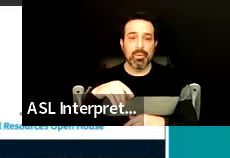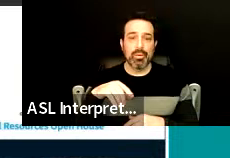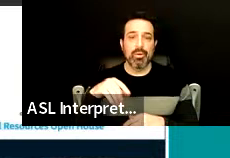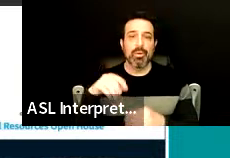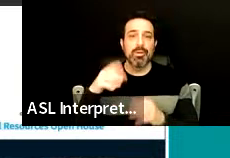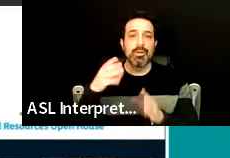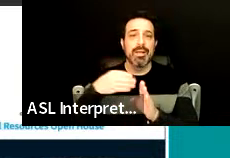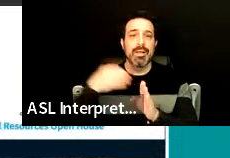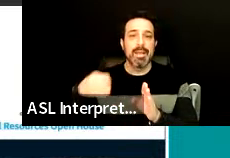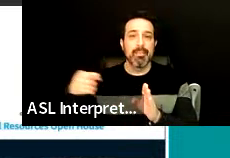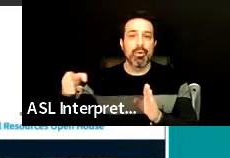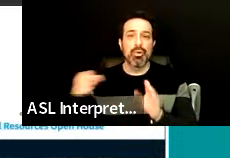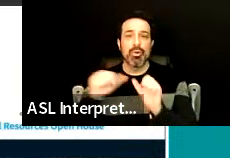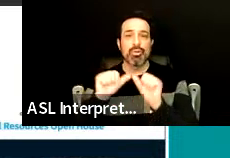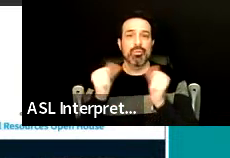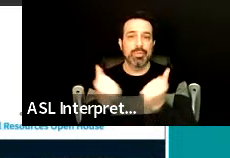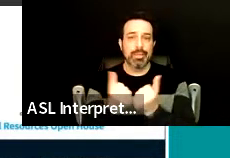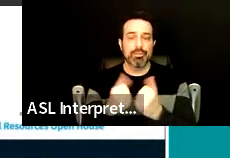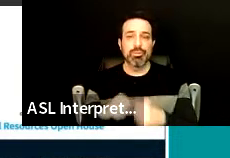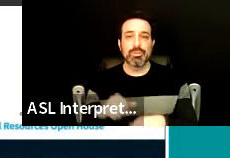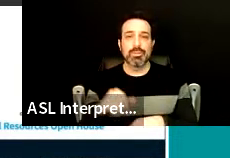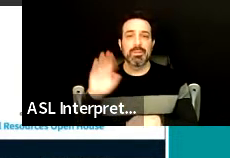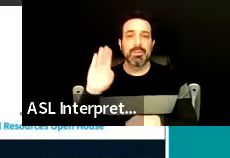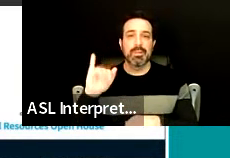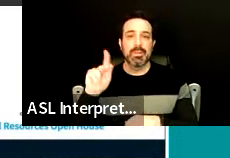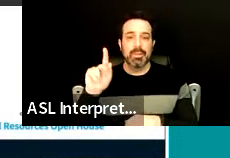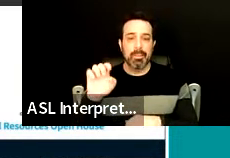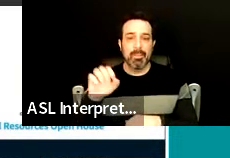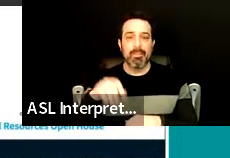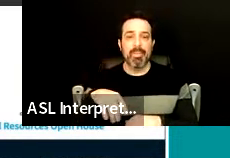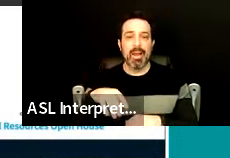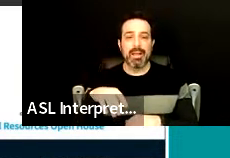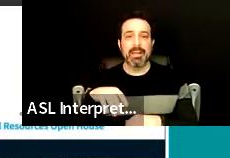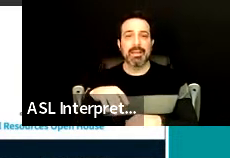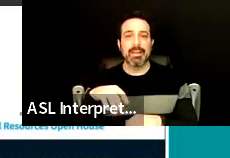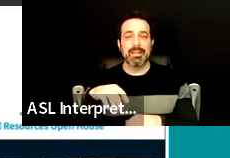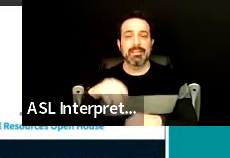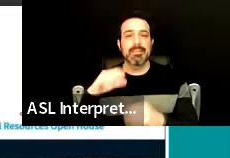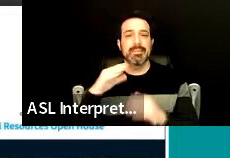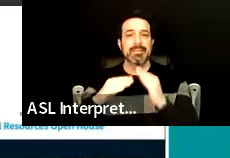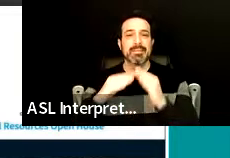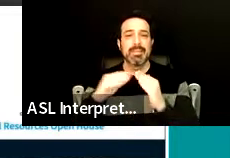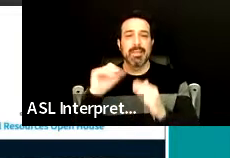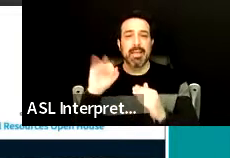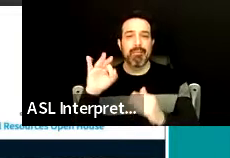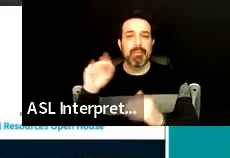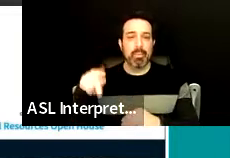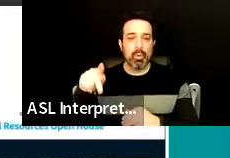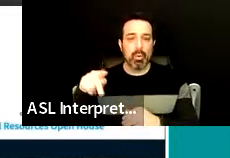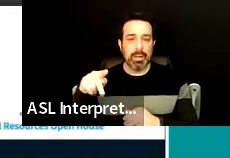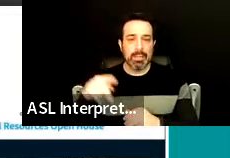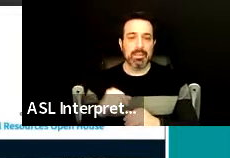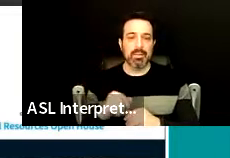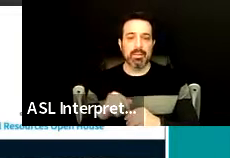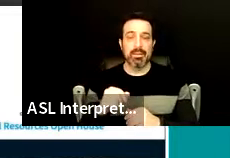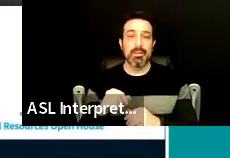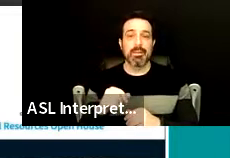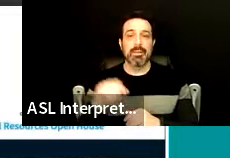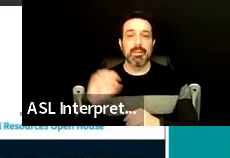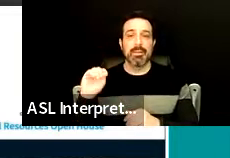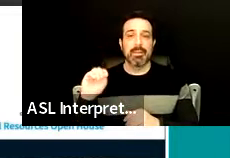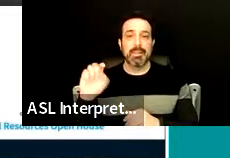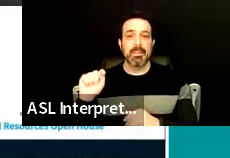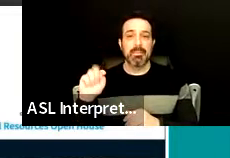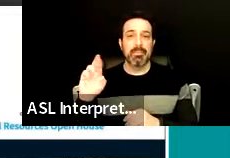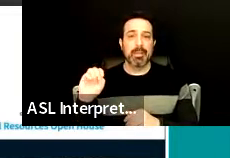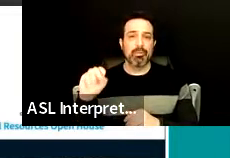Neighborhood Association, the Bike and Ped Advisory Committee of the City of Portland, the Metropolitan